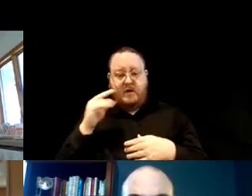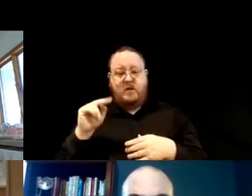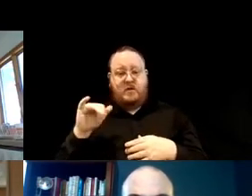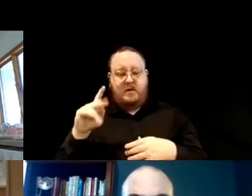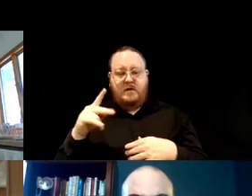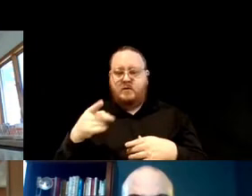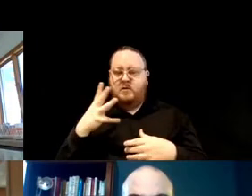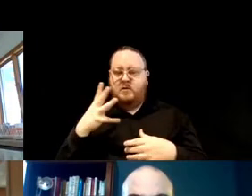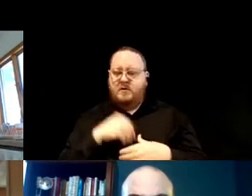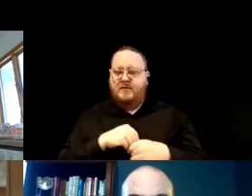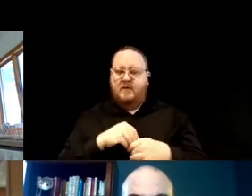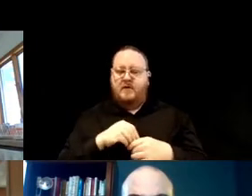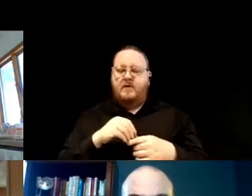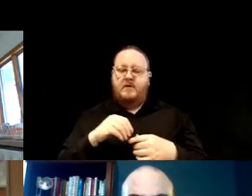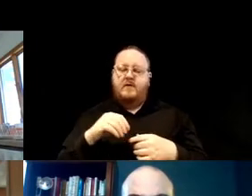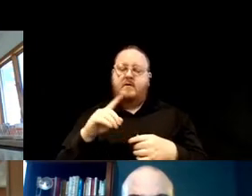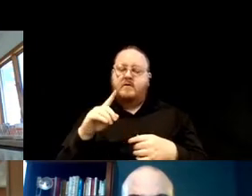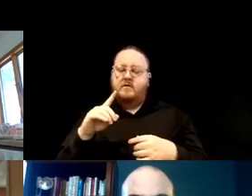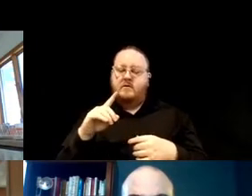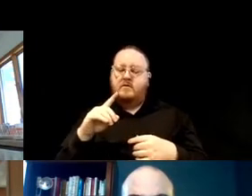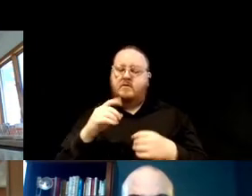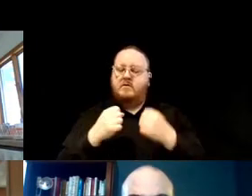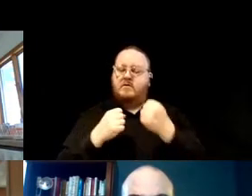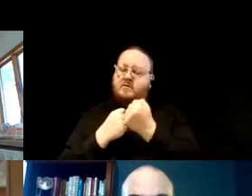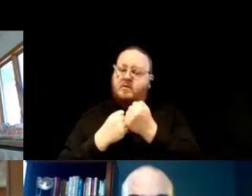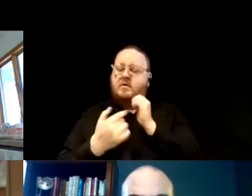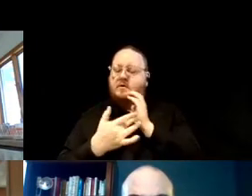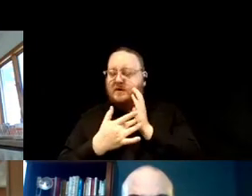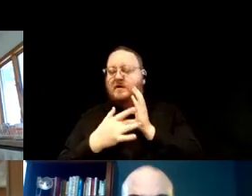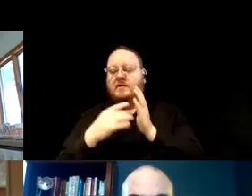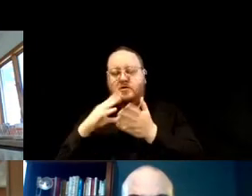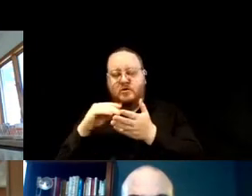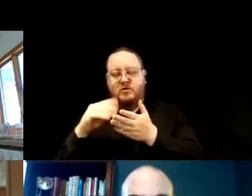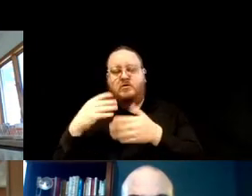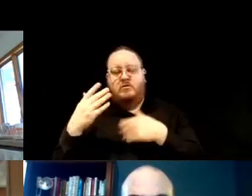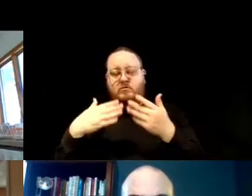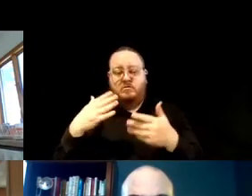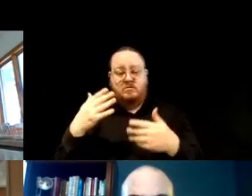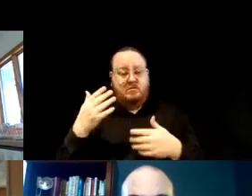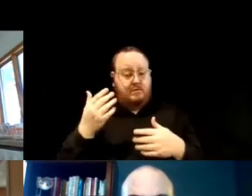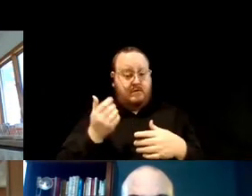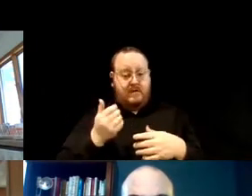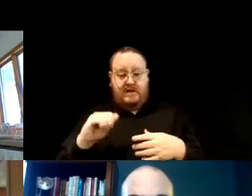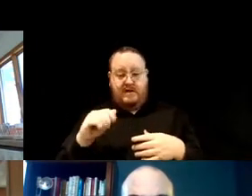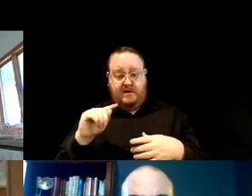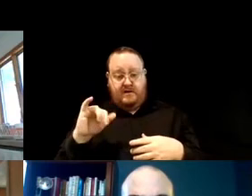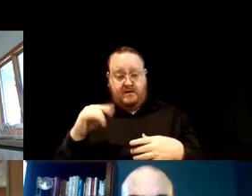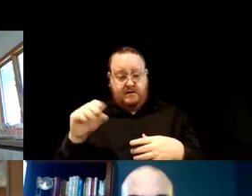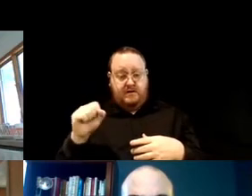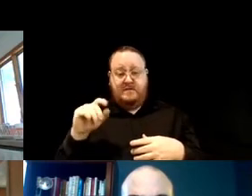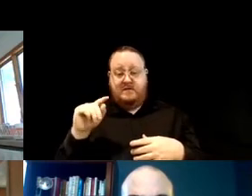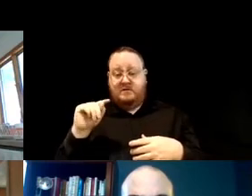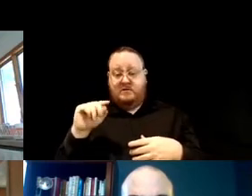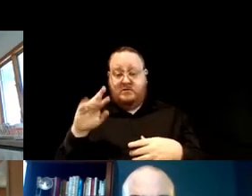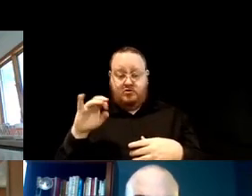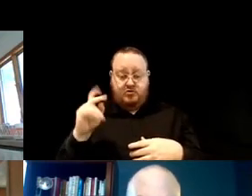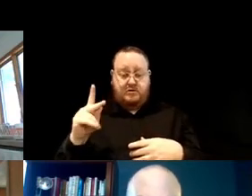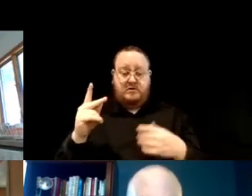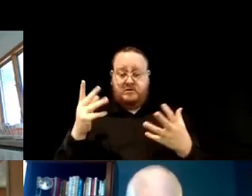involved with supporting technology. I'm wondering if there's any tips or any tricks that you have that you would like to add.